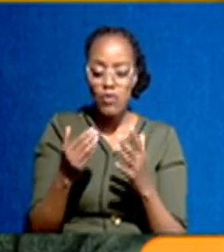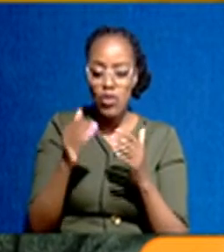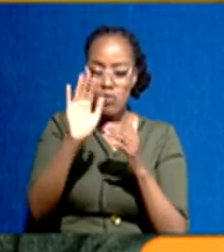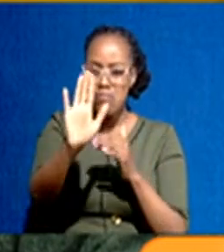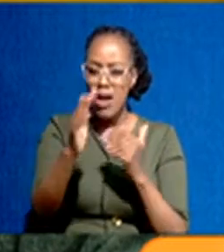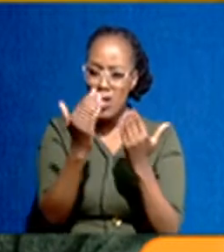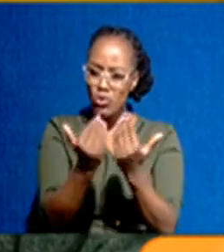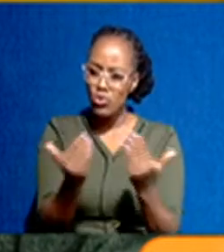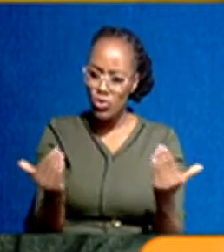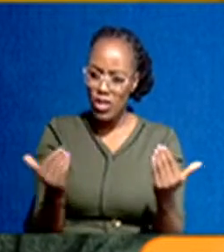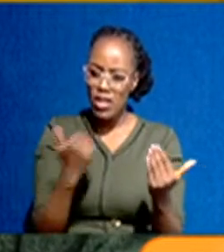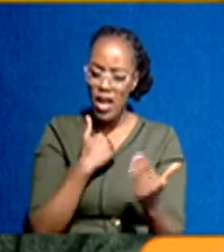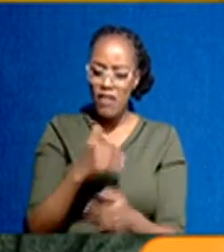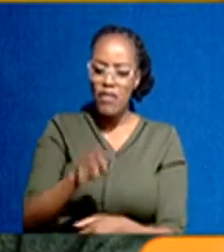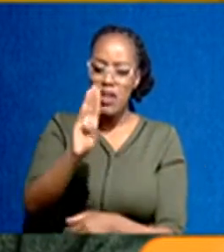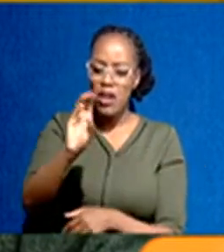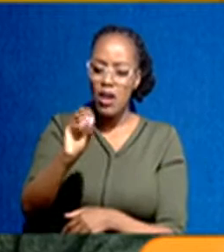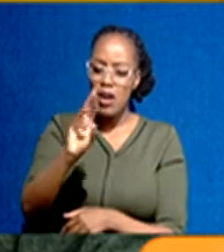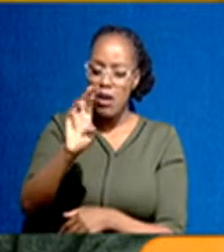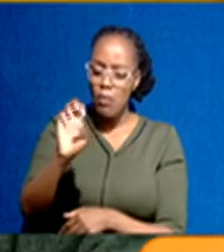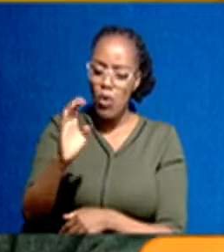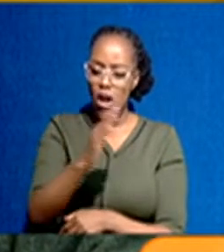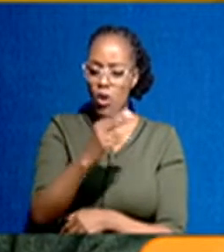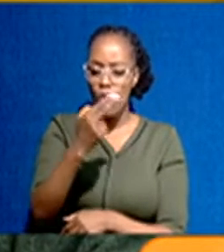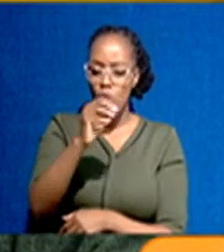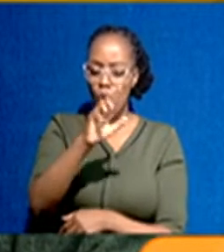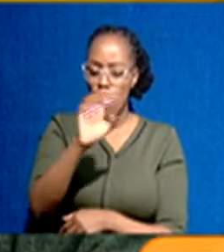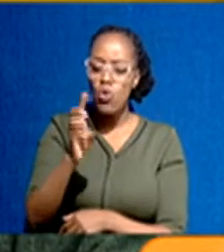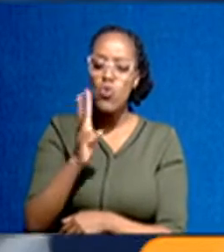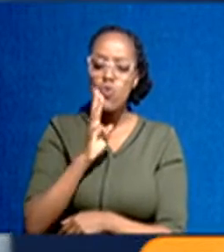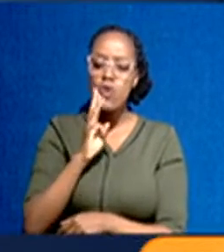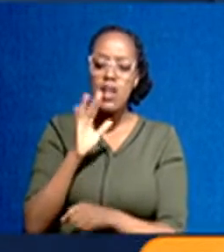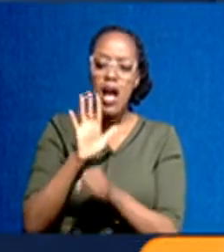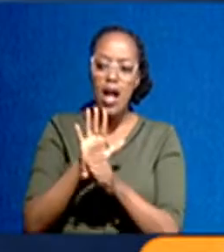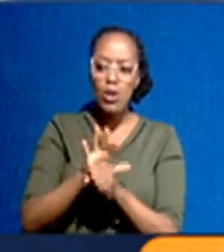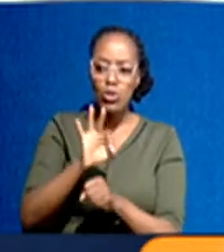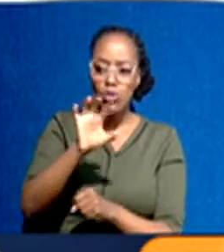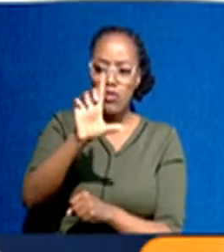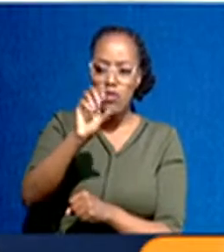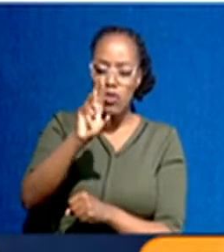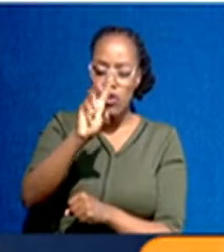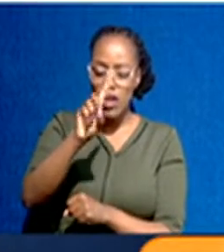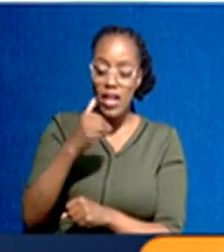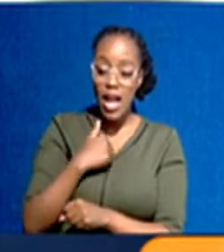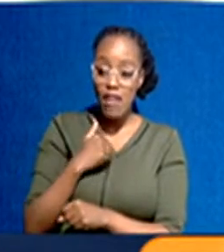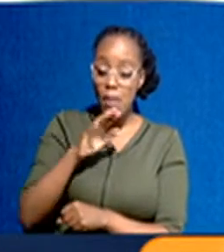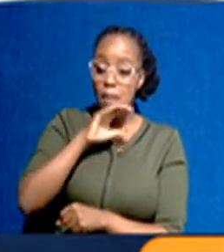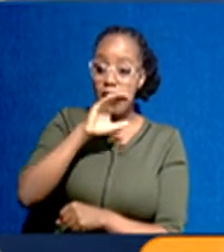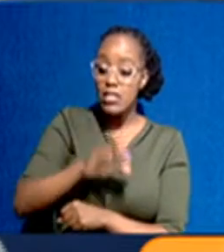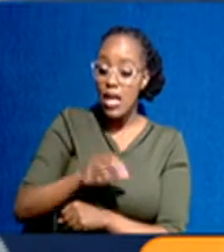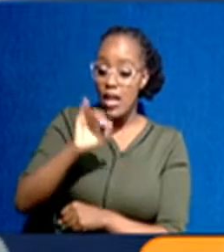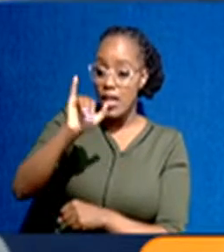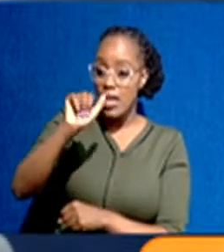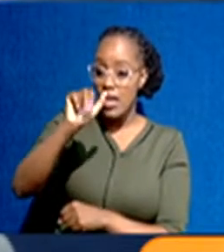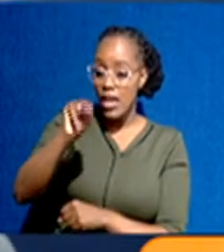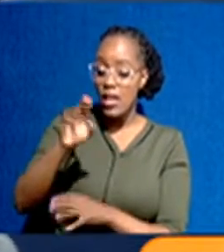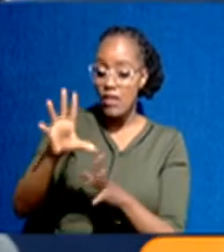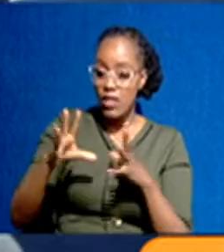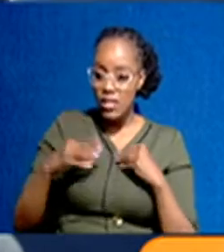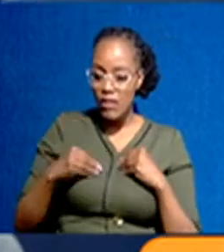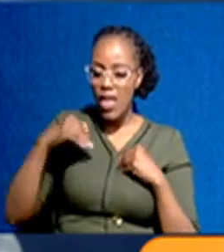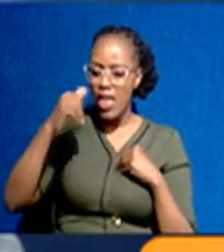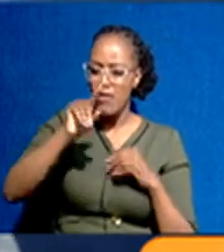to borehole water with a lot of fluoride? No. His son Ian had to endure bullying and